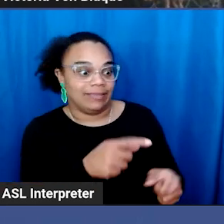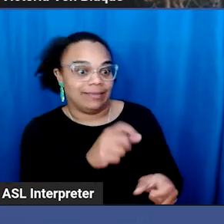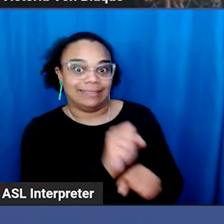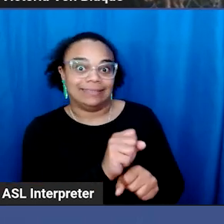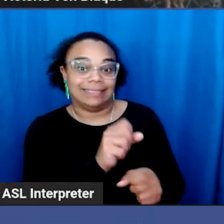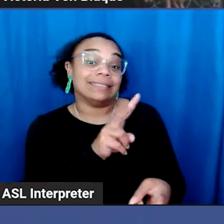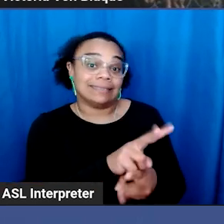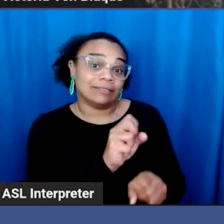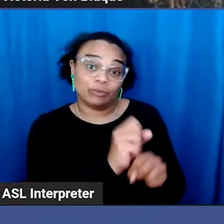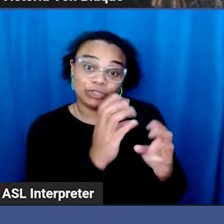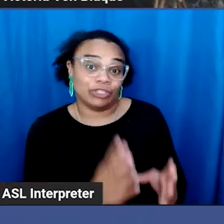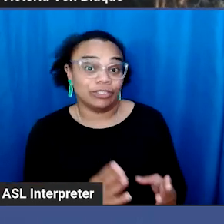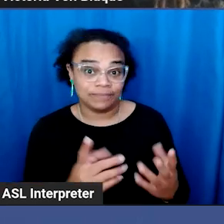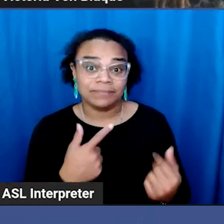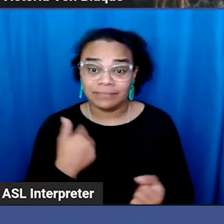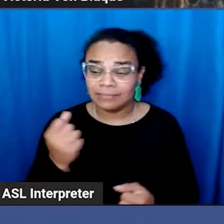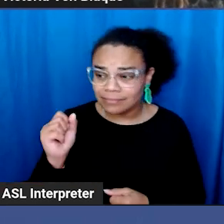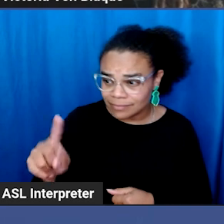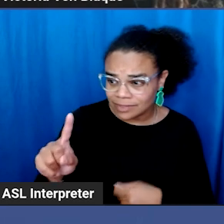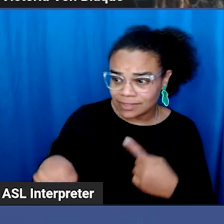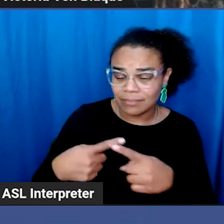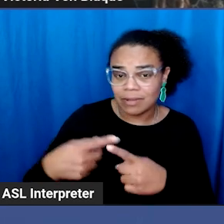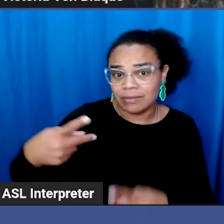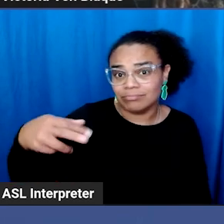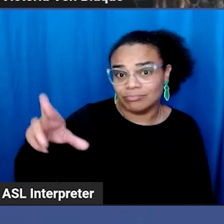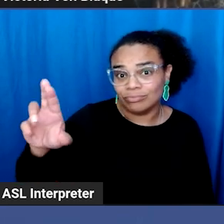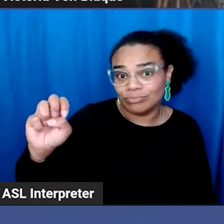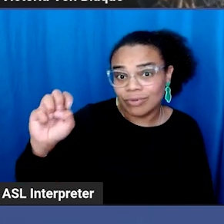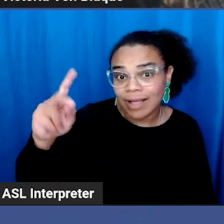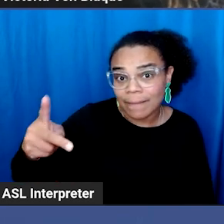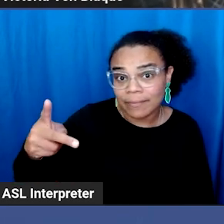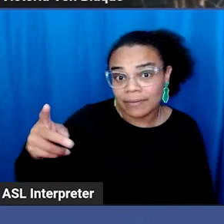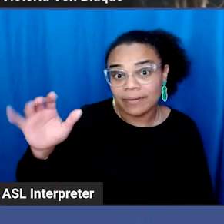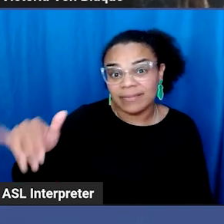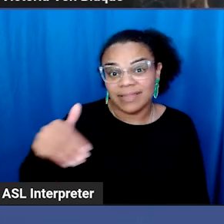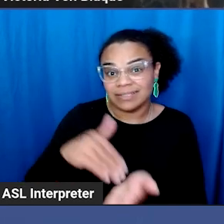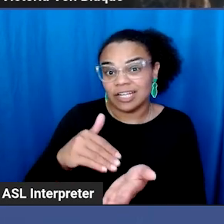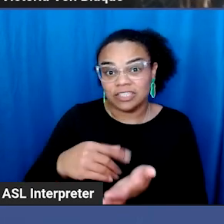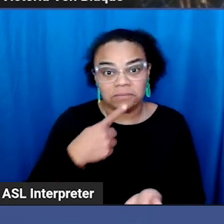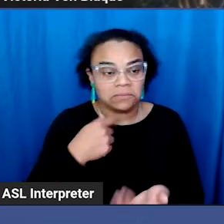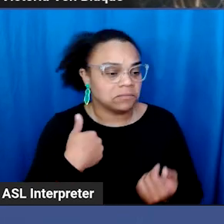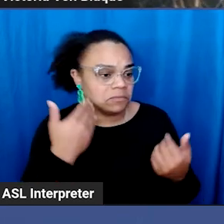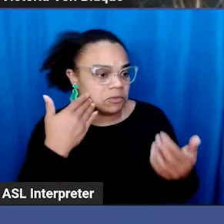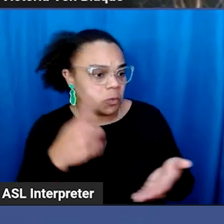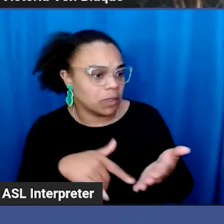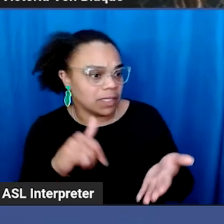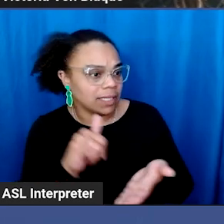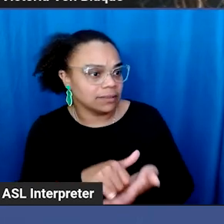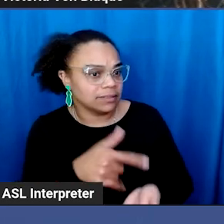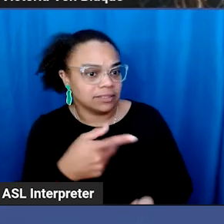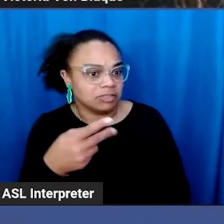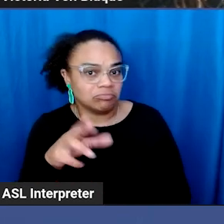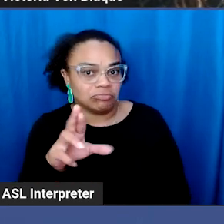workers. I asked them about PrEP. The doctor said he didn't know what that was.